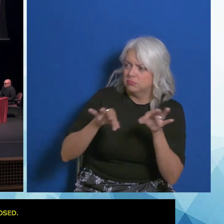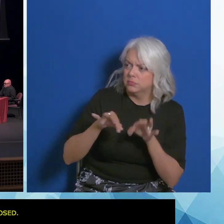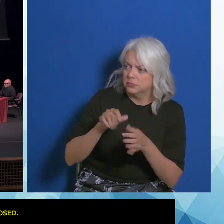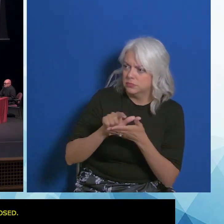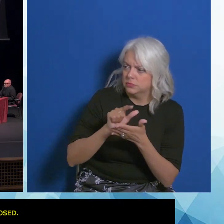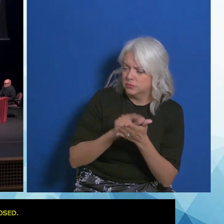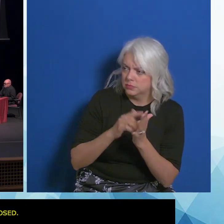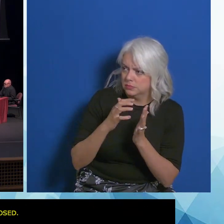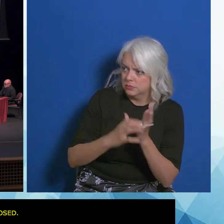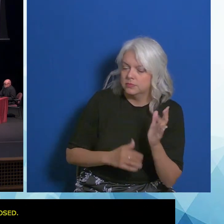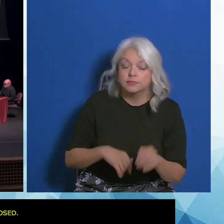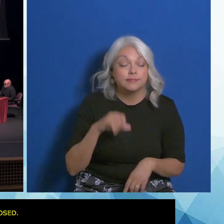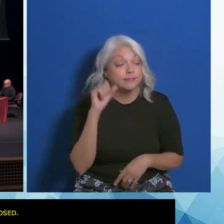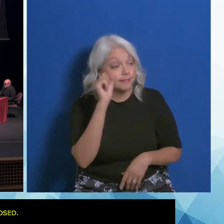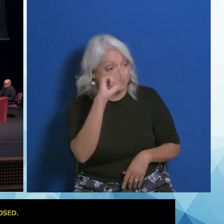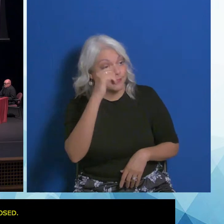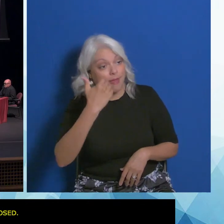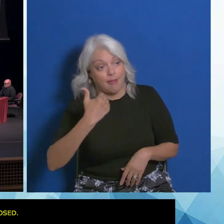I do.